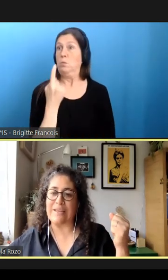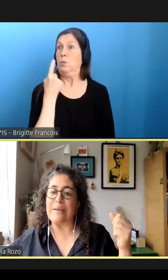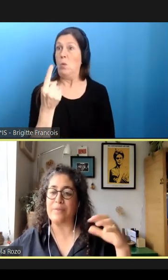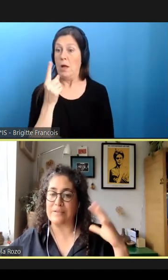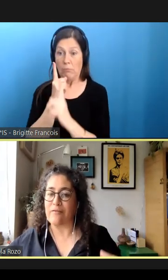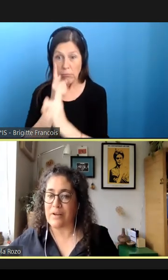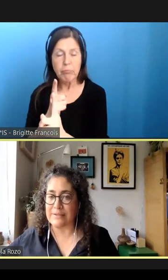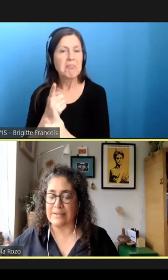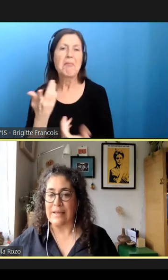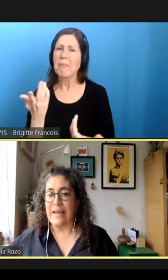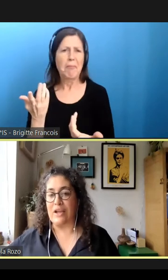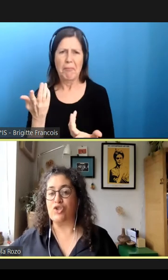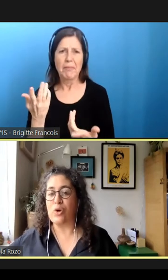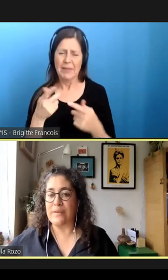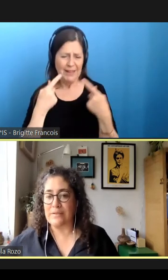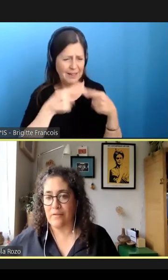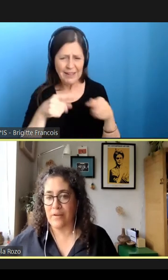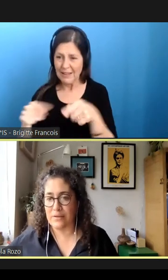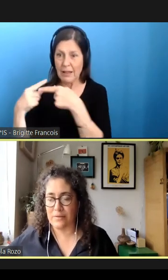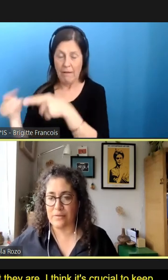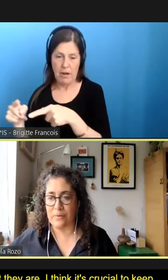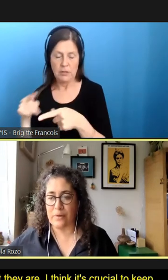to keep this diversity and show this